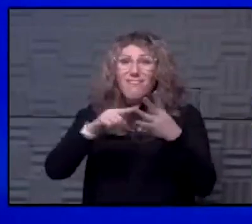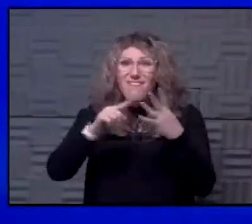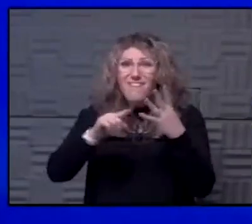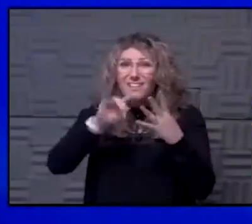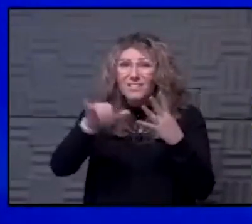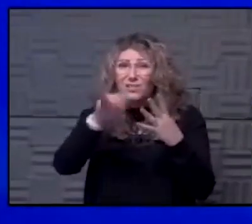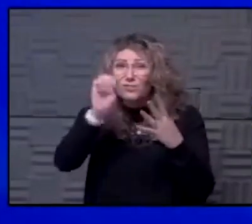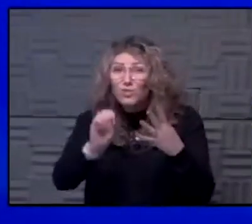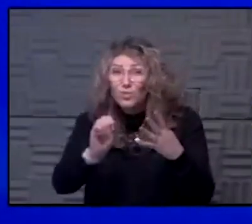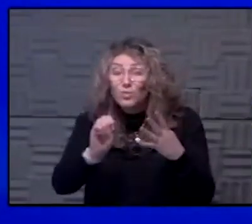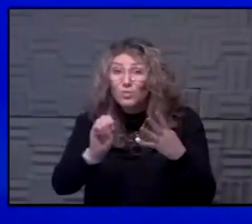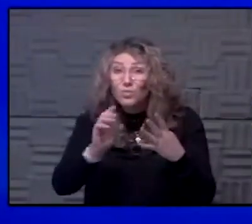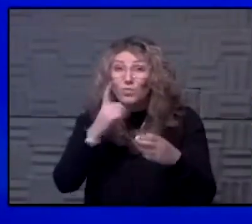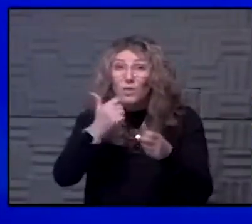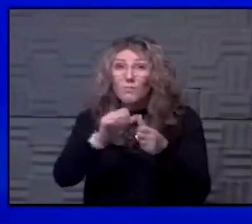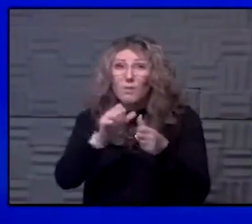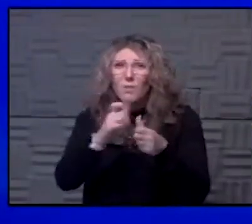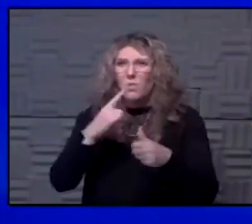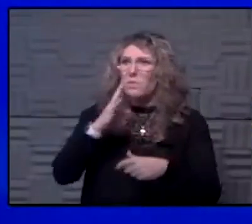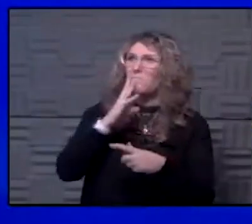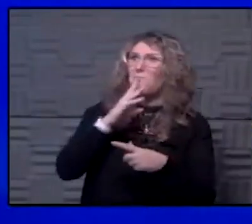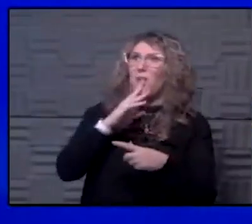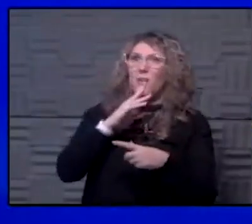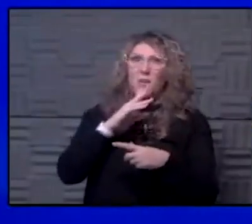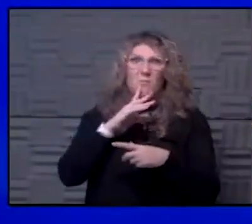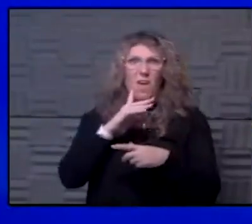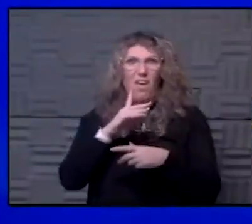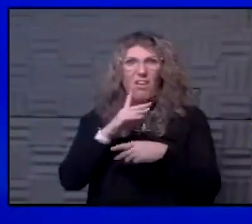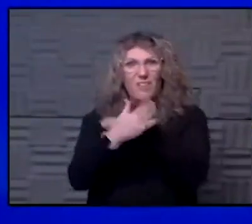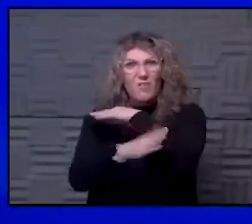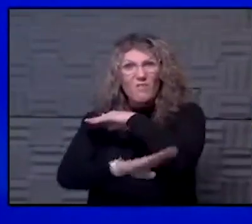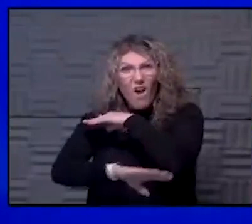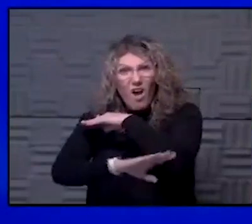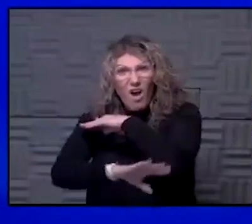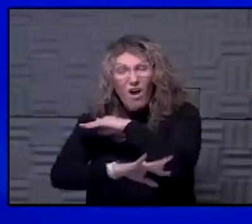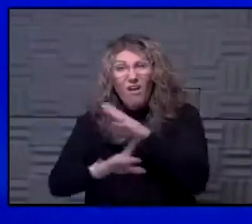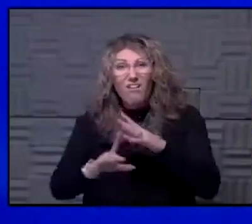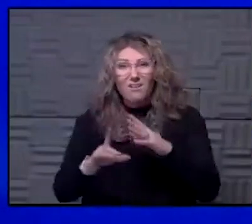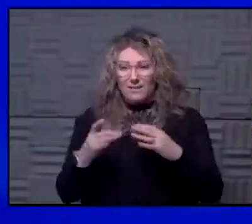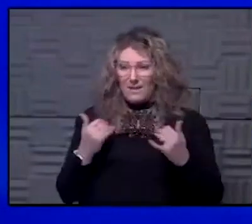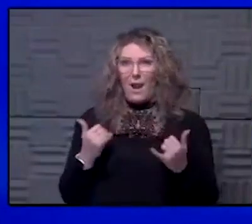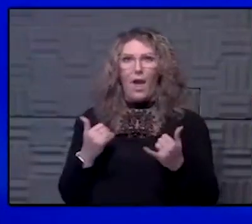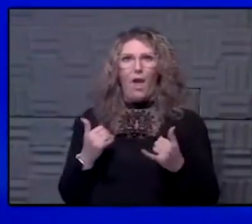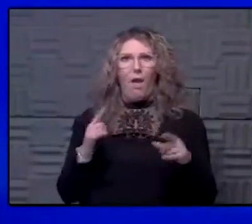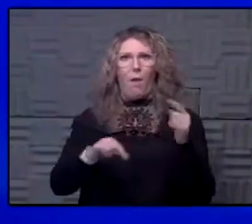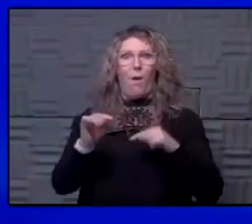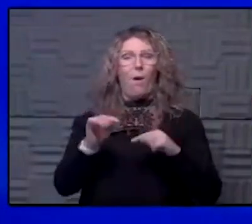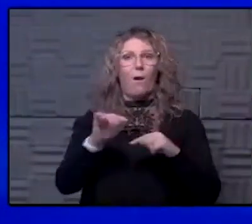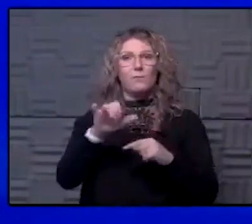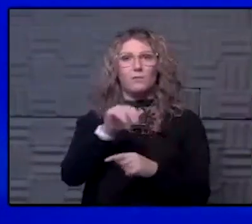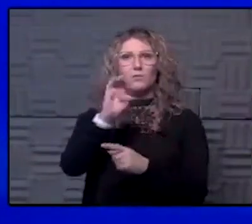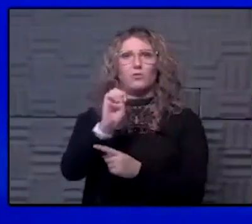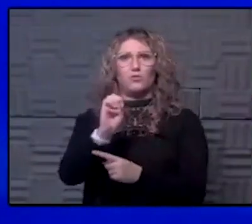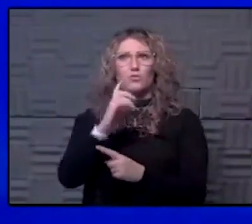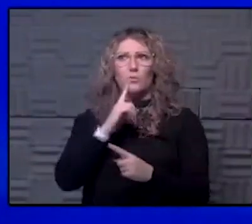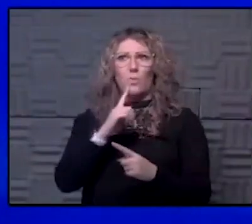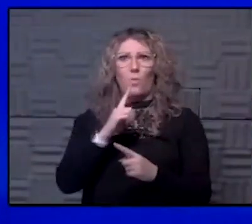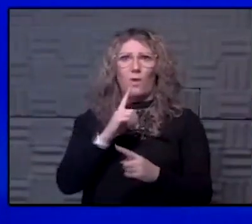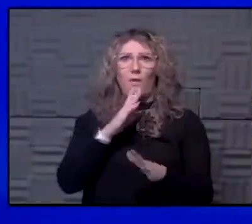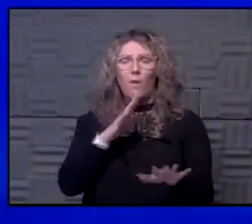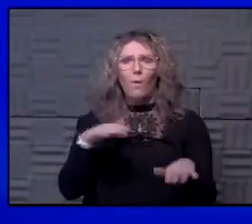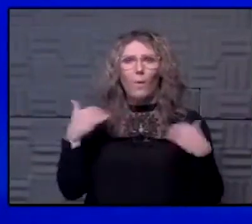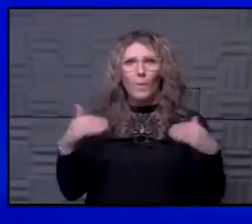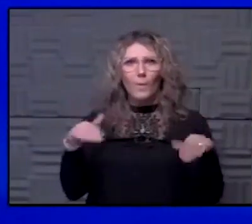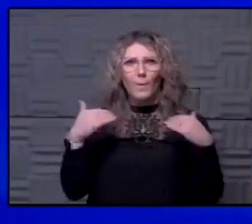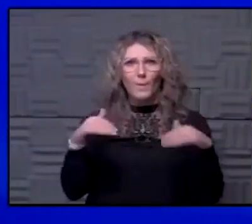Now, remember, initially we were talking about next fall. Yep. Now we're talking about June. We have just moved up the timeline. I